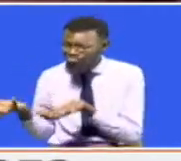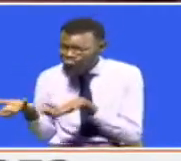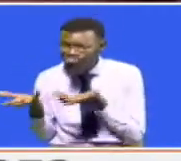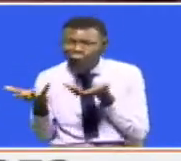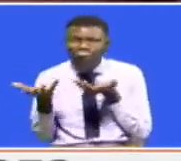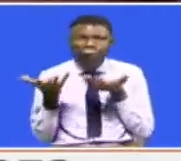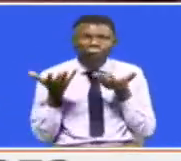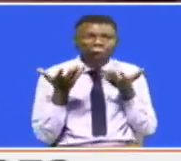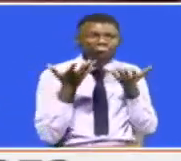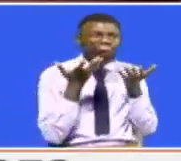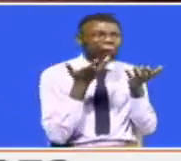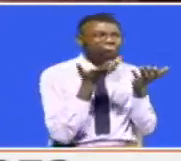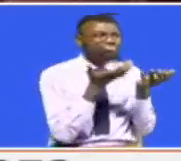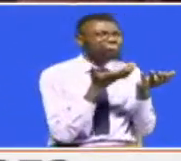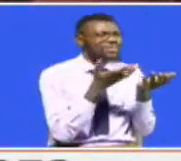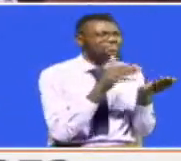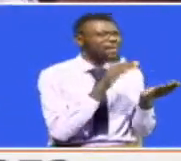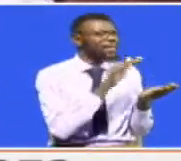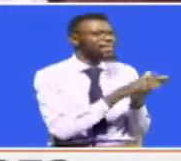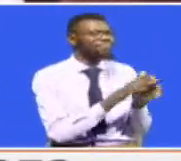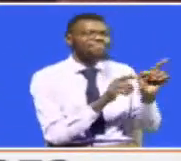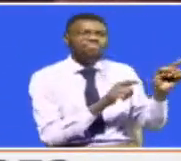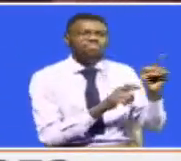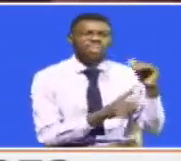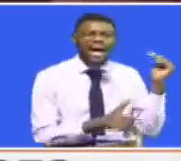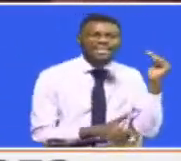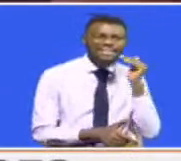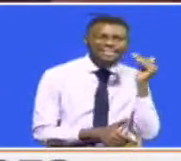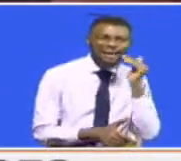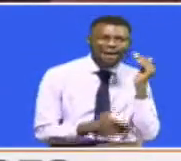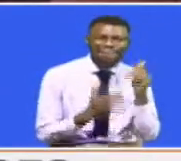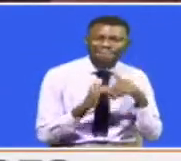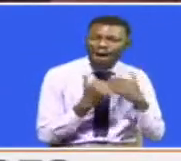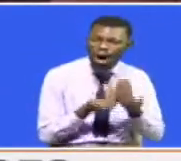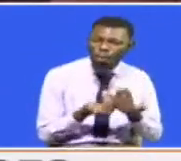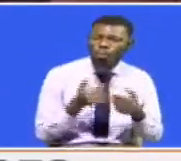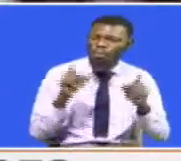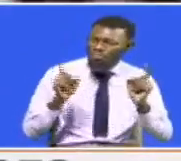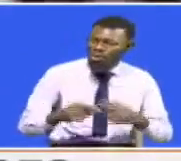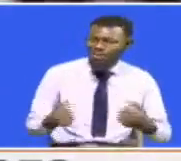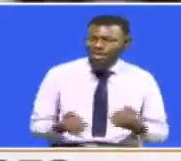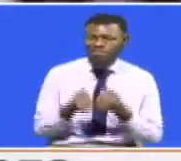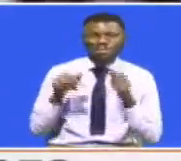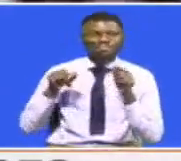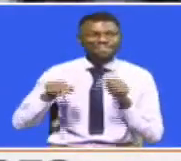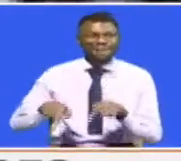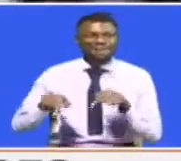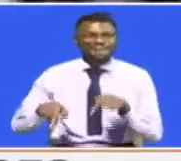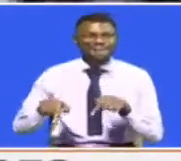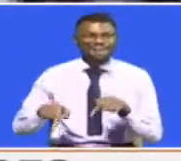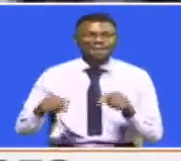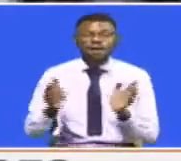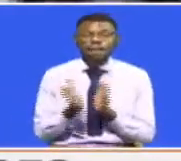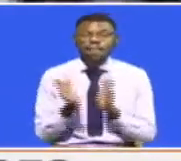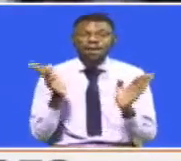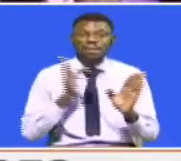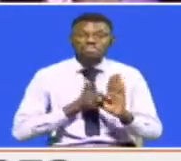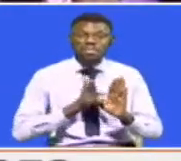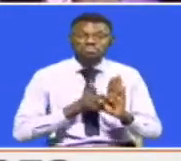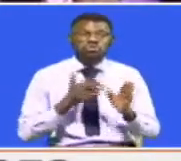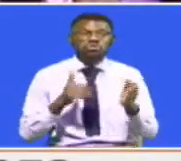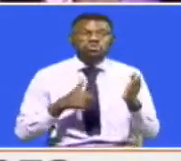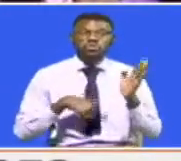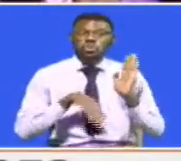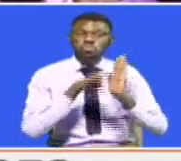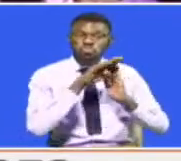for refining or for whatever purpose. It must be done within Ikolomani. A public participation exercise has been